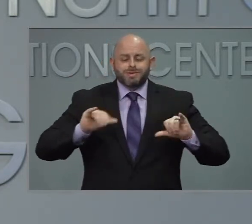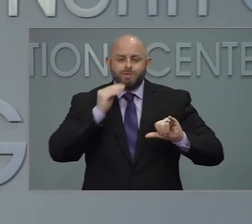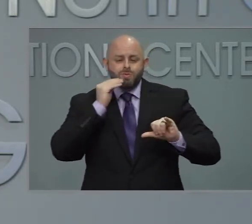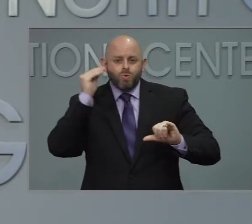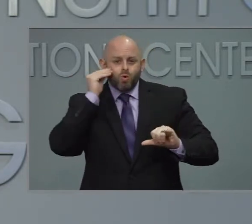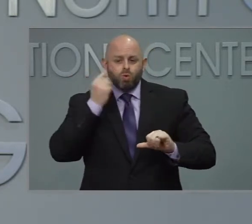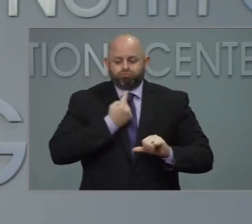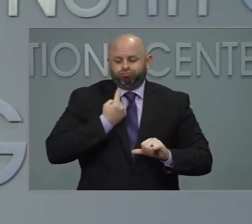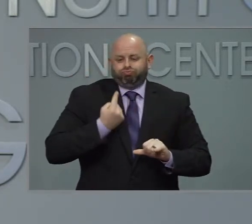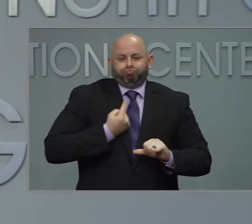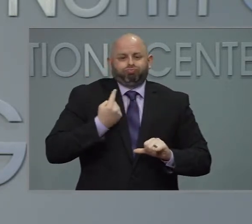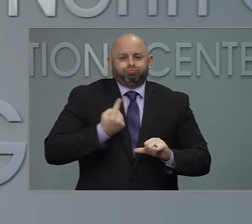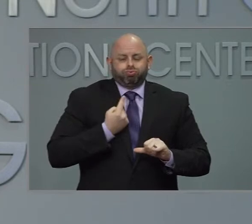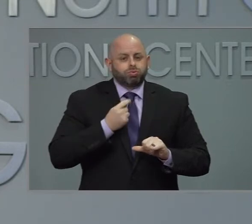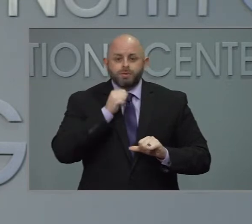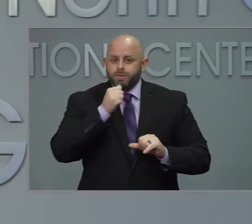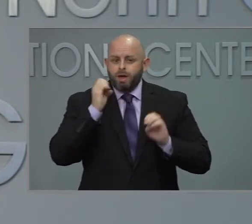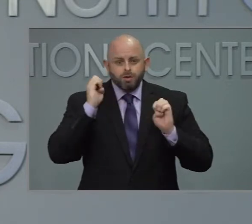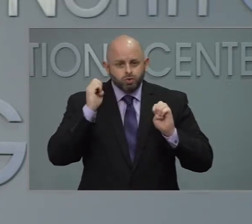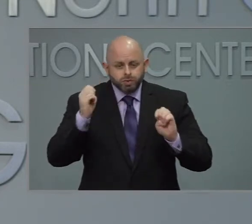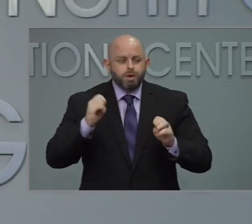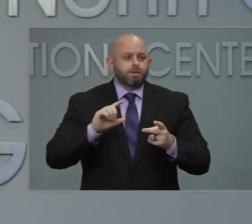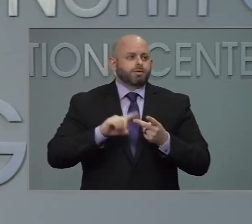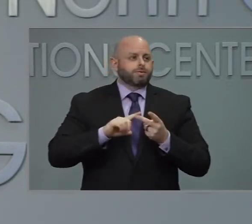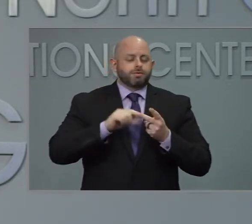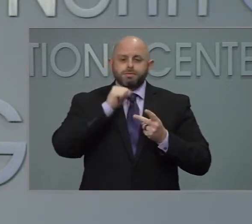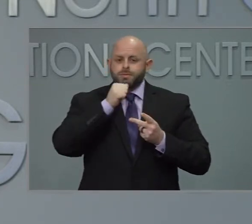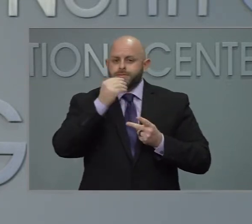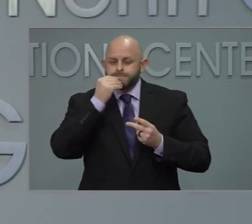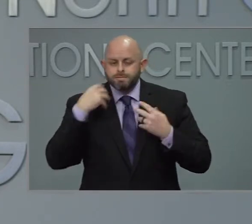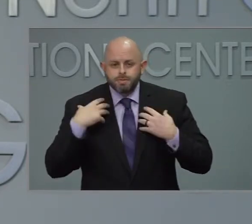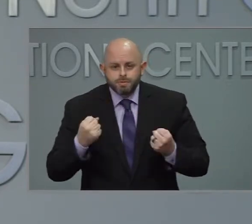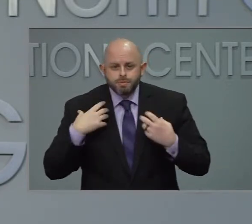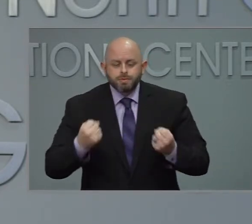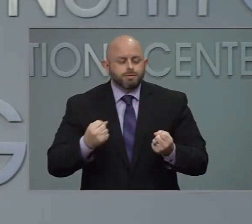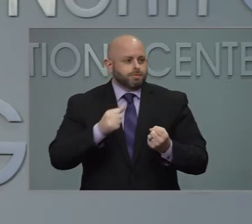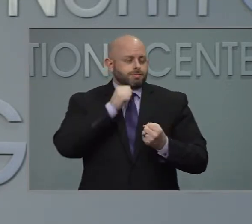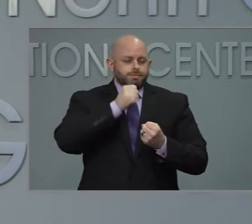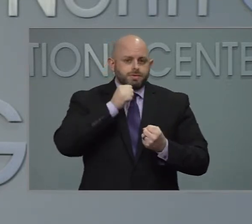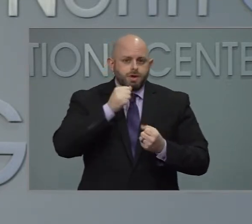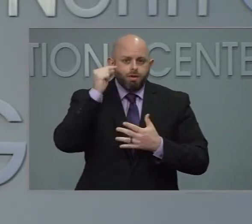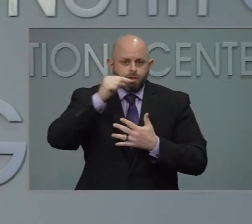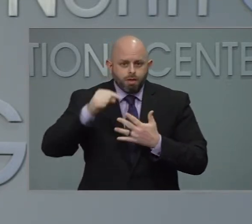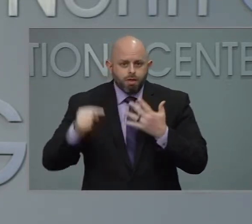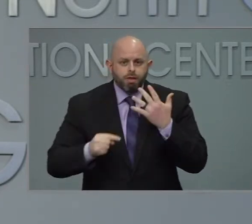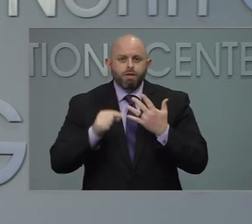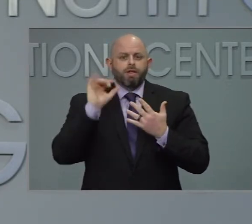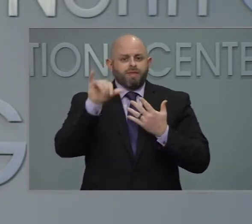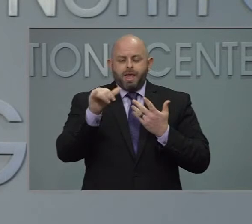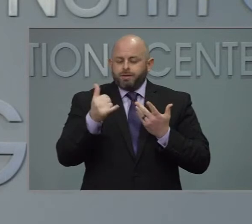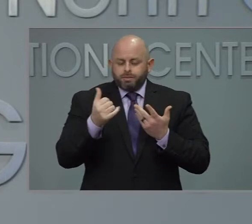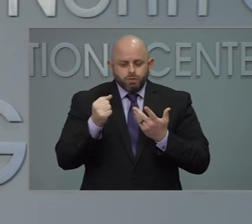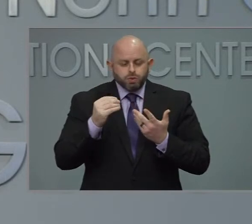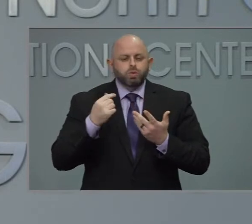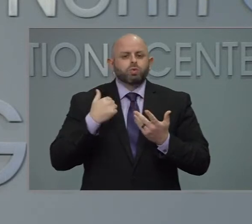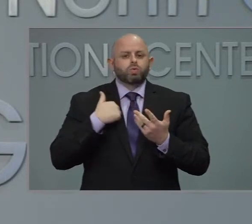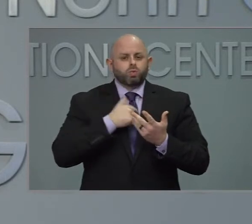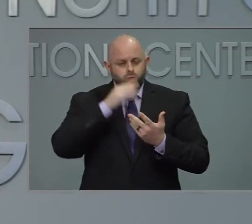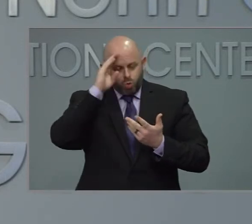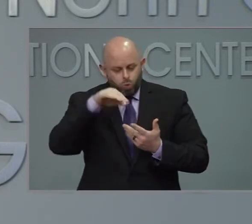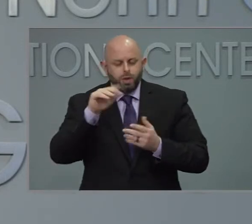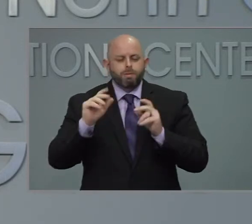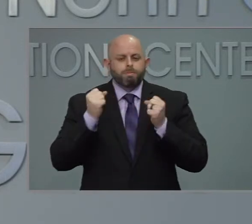care like they did before. People have had trouble overeating,